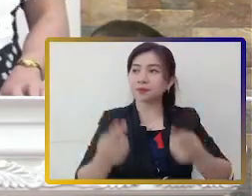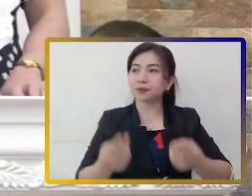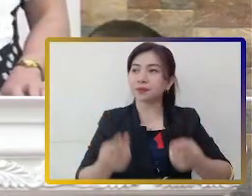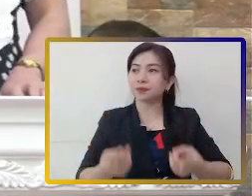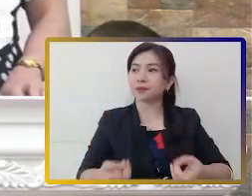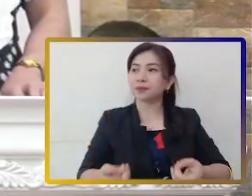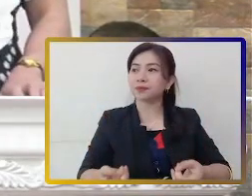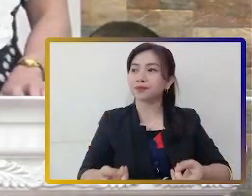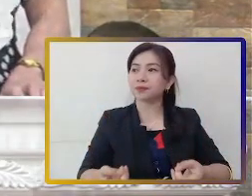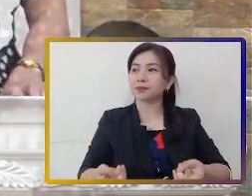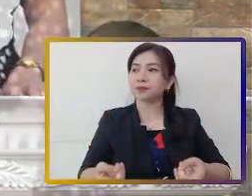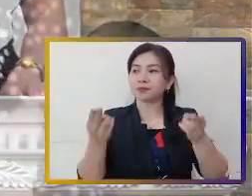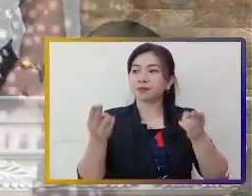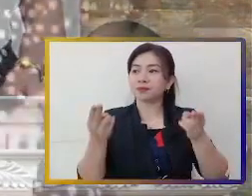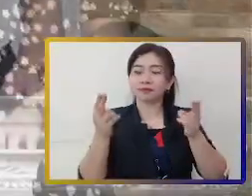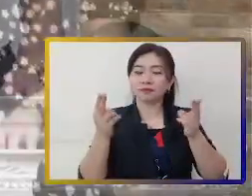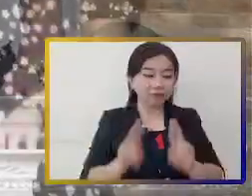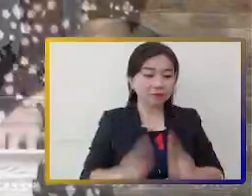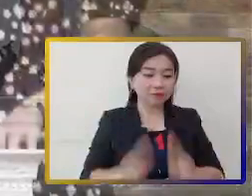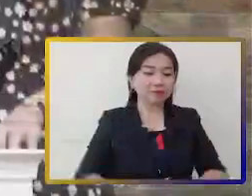me.